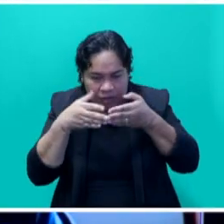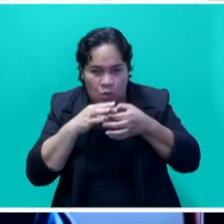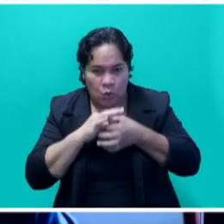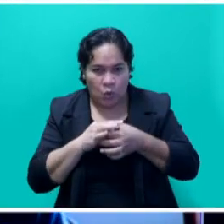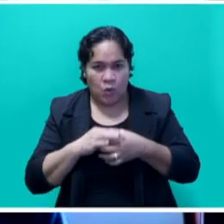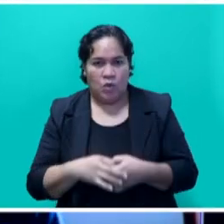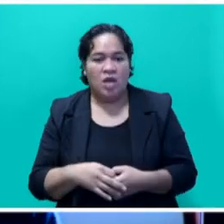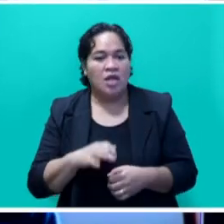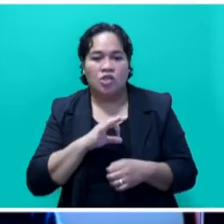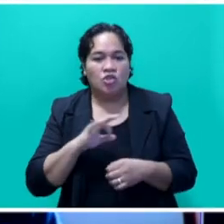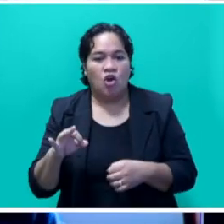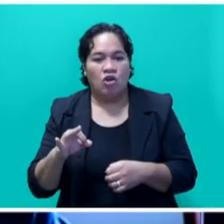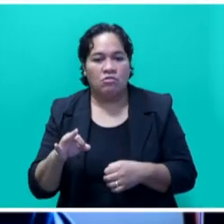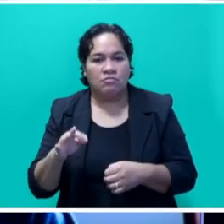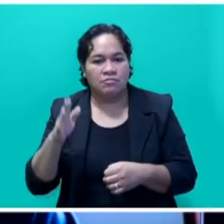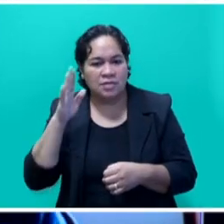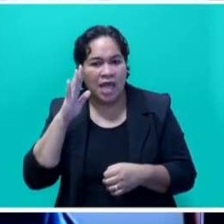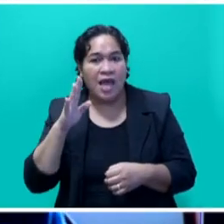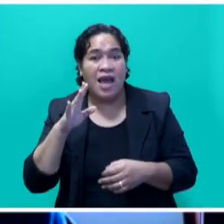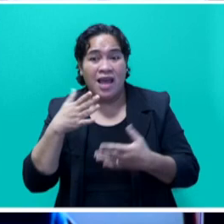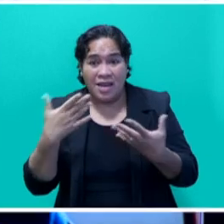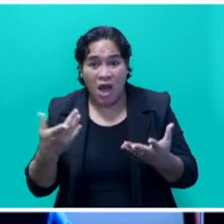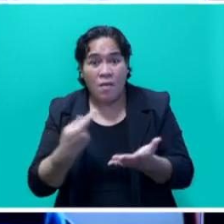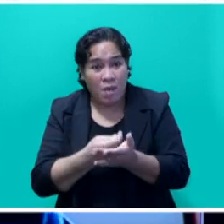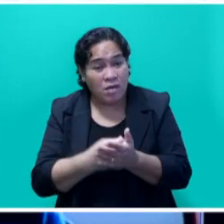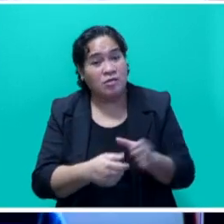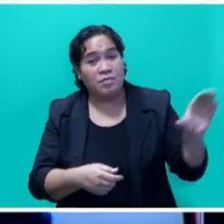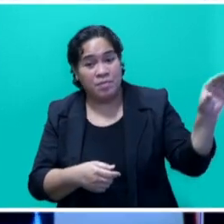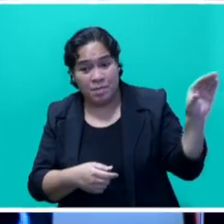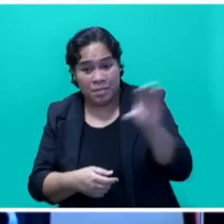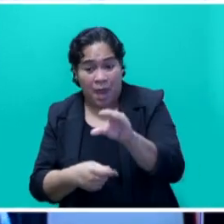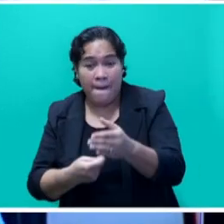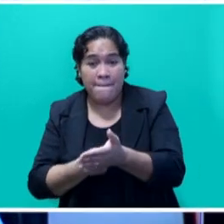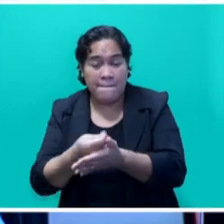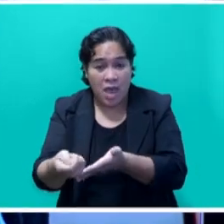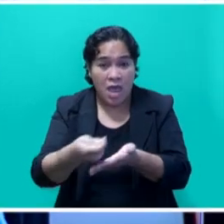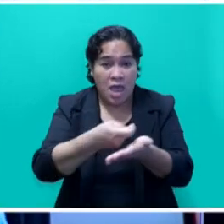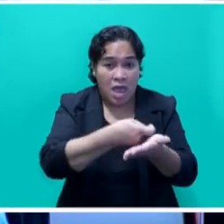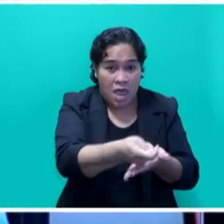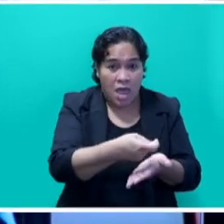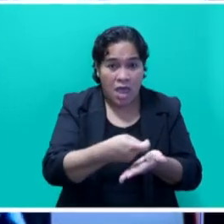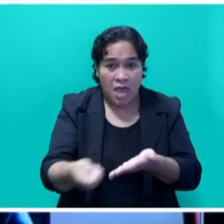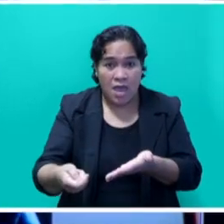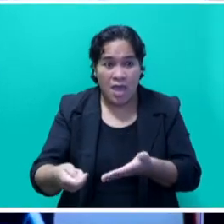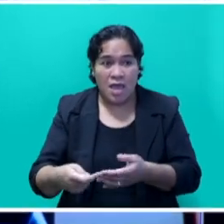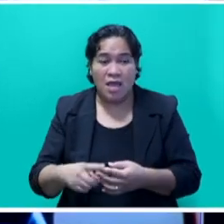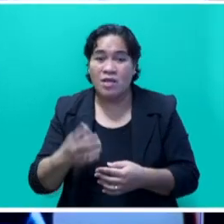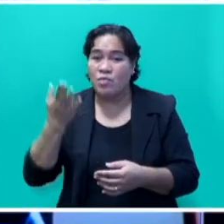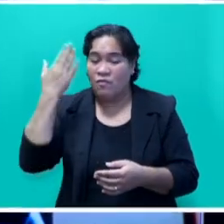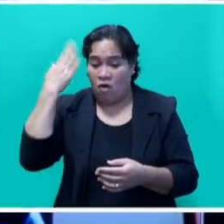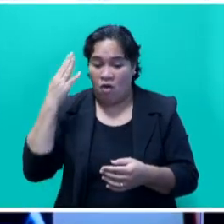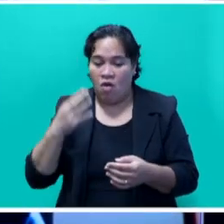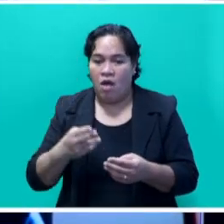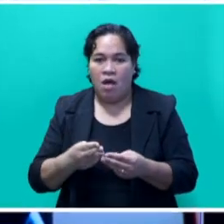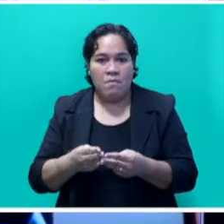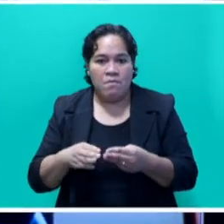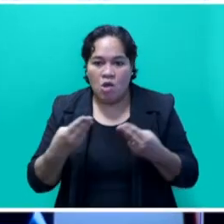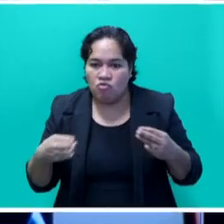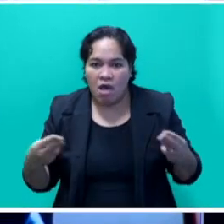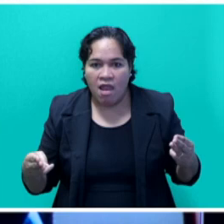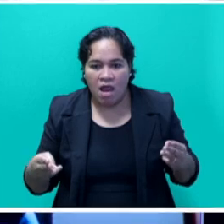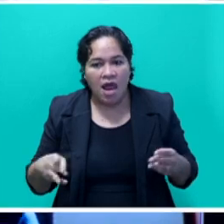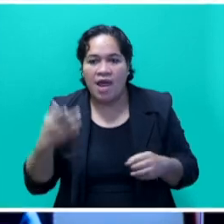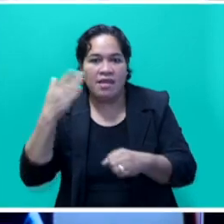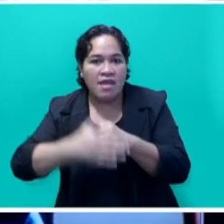not acknowledge the fact that royalties today are being paid before royalties being even paid from mineral extraction to the